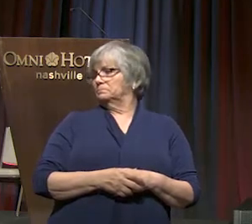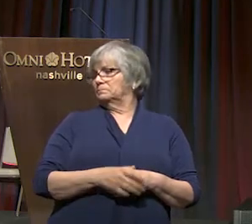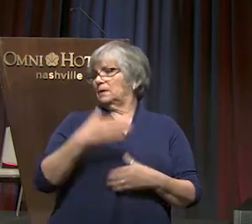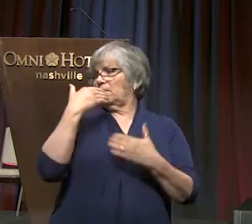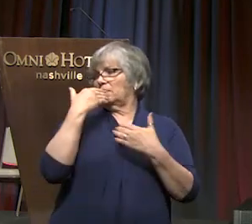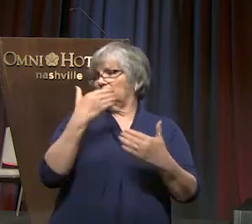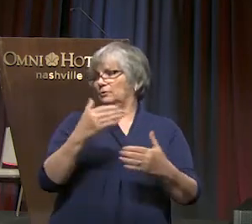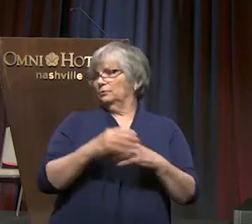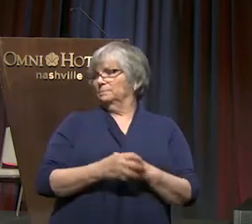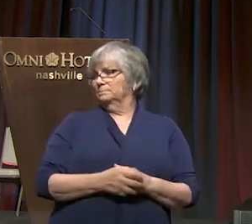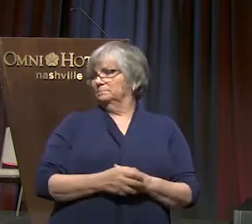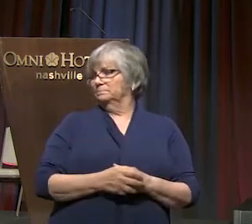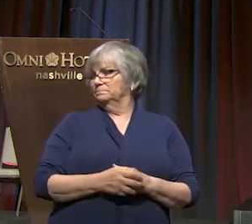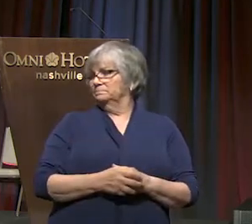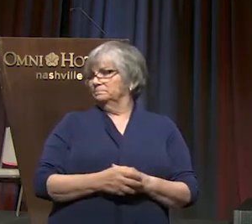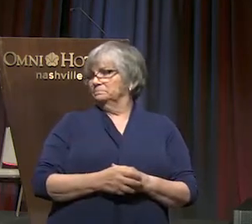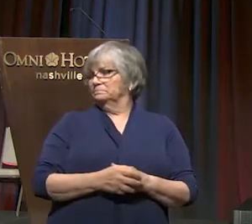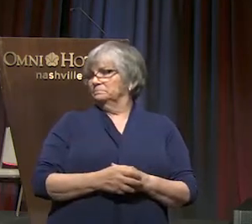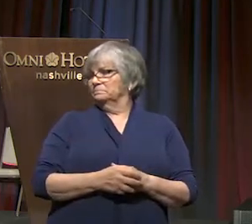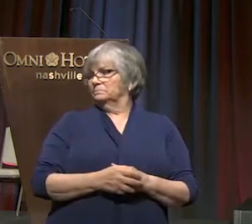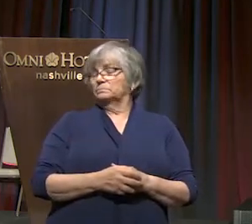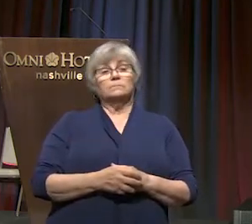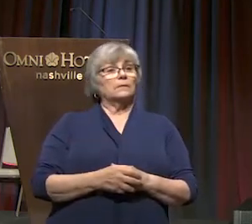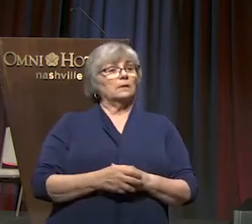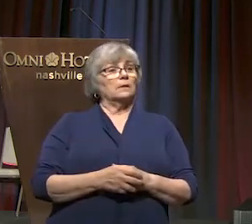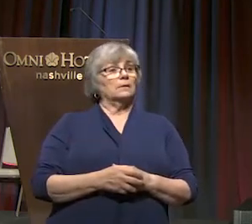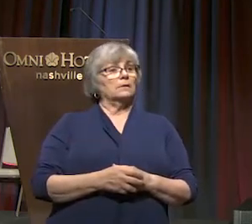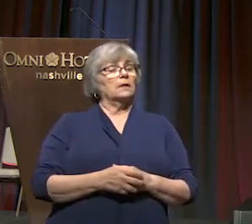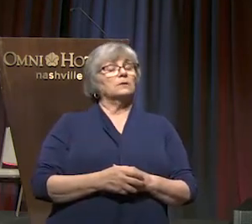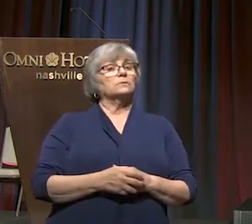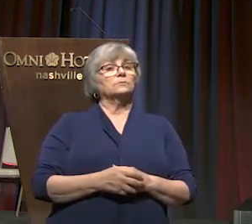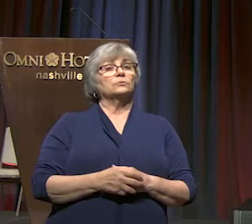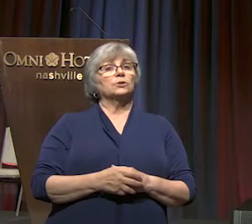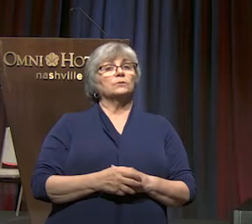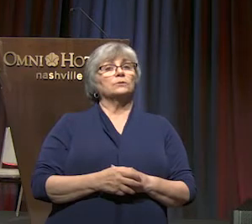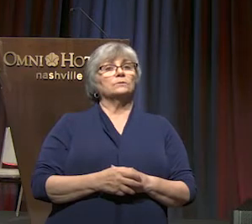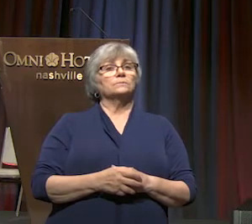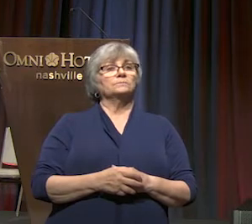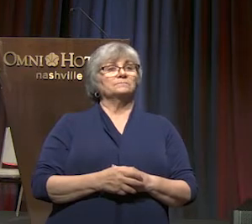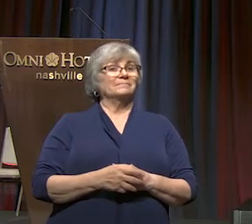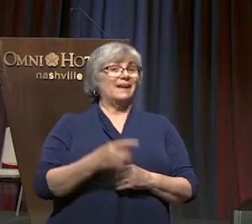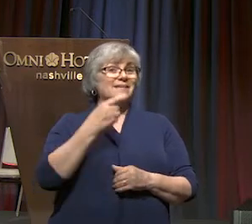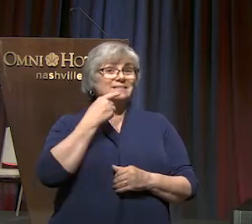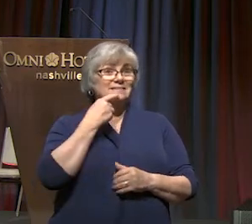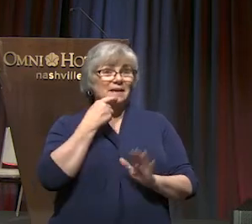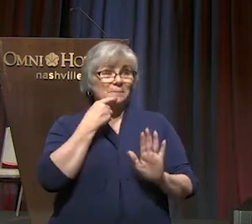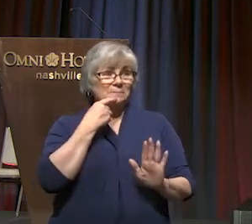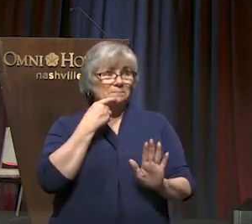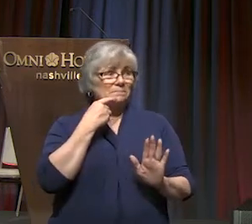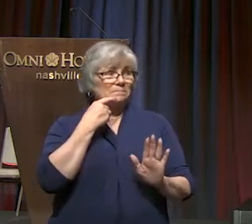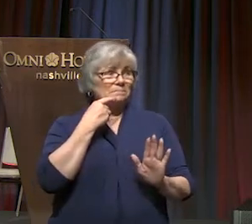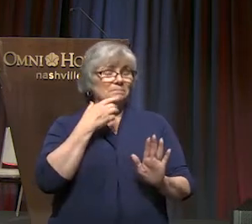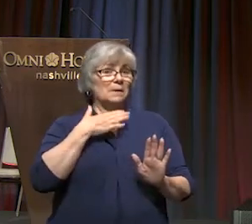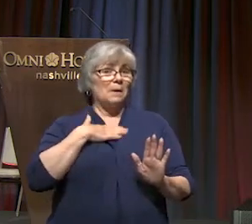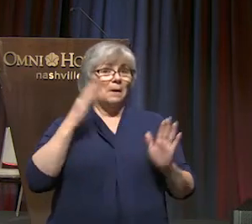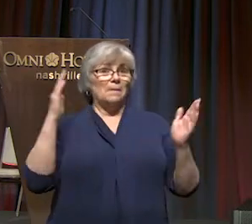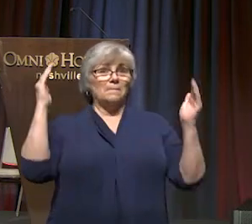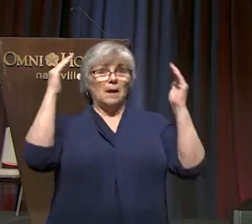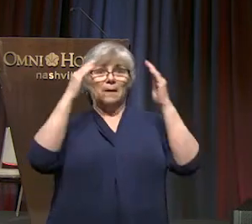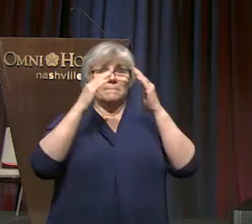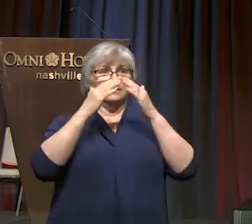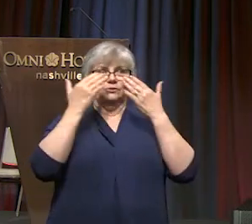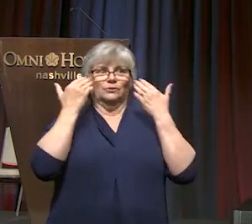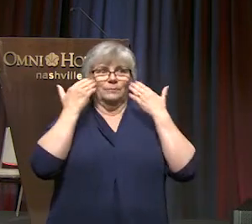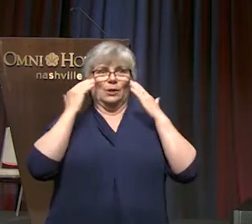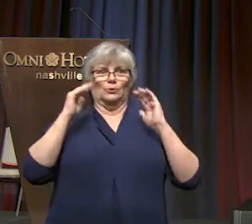Thank you. May I just for good measure say that my bishop is not aware